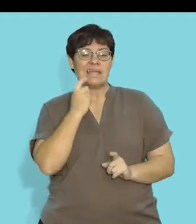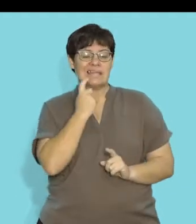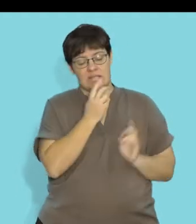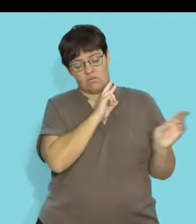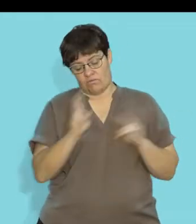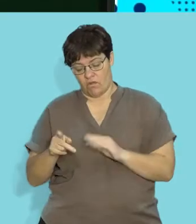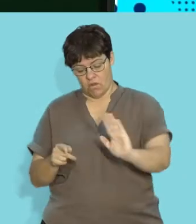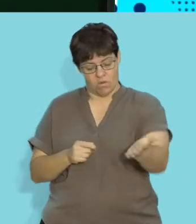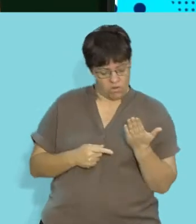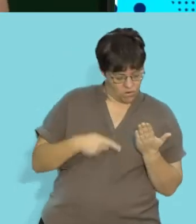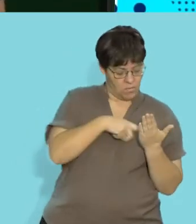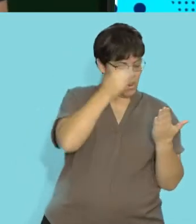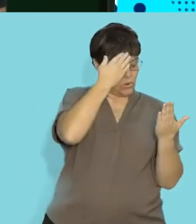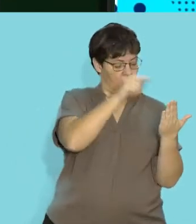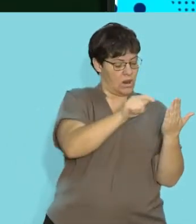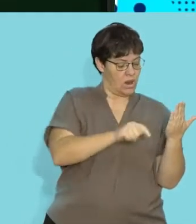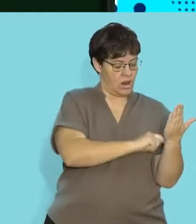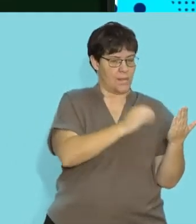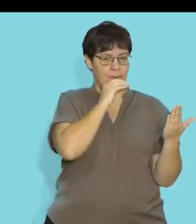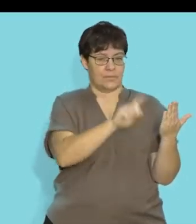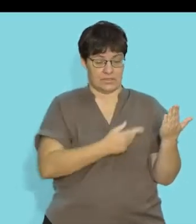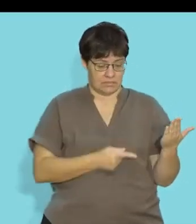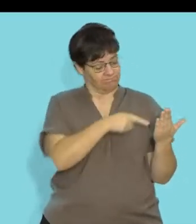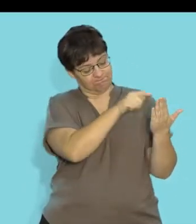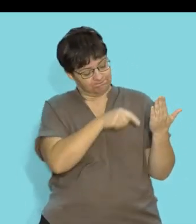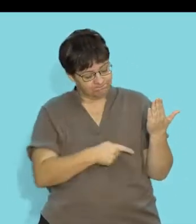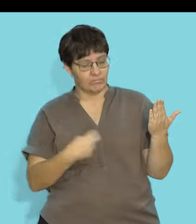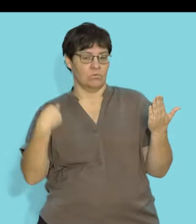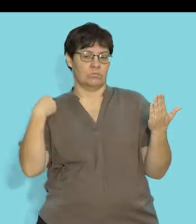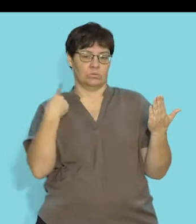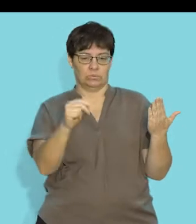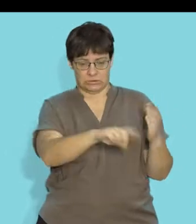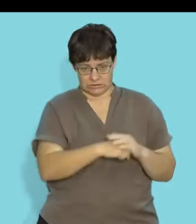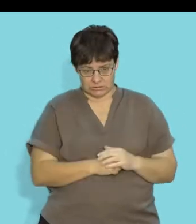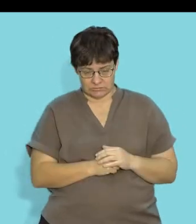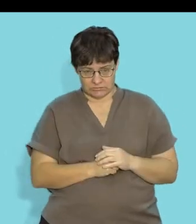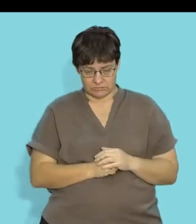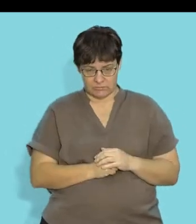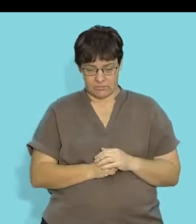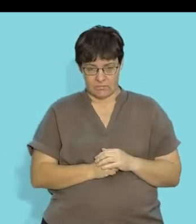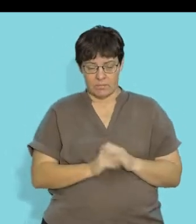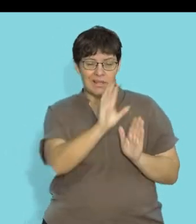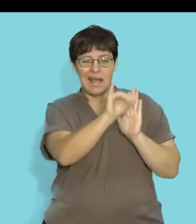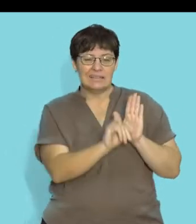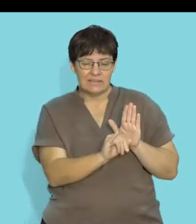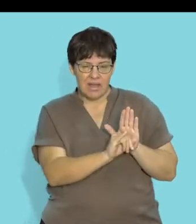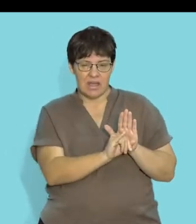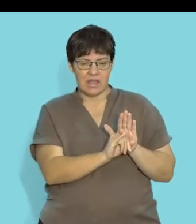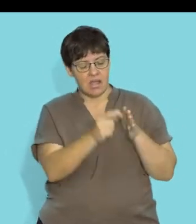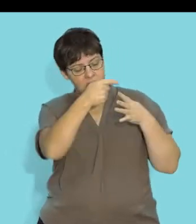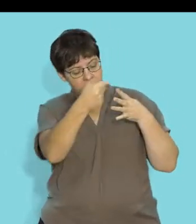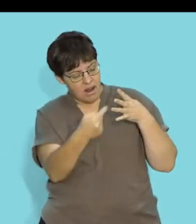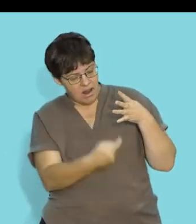to when you revise for an assessment. Know the parts. You should be able to identify all the